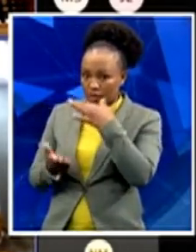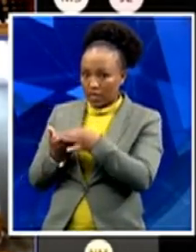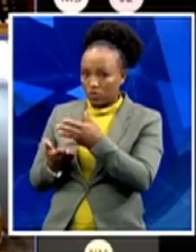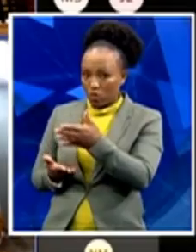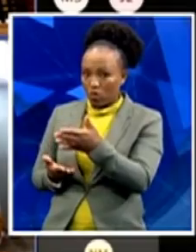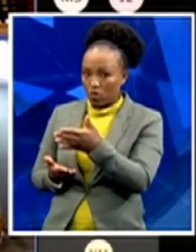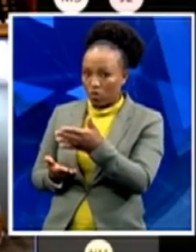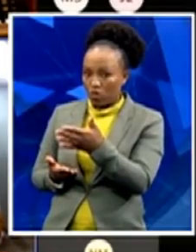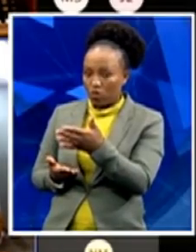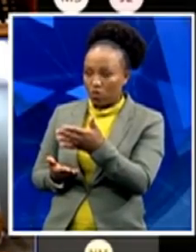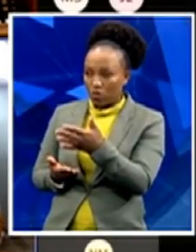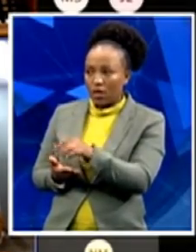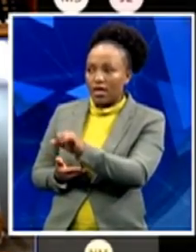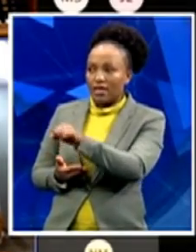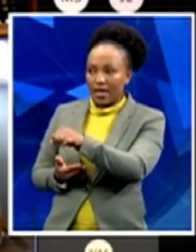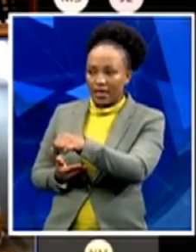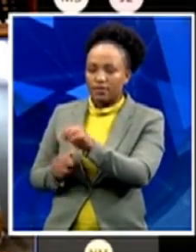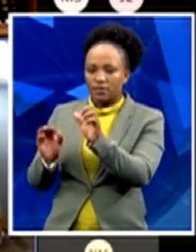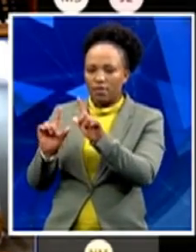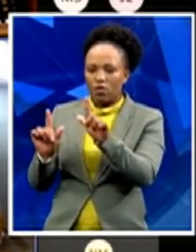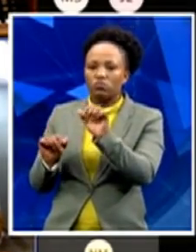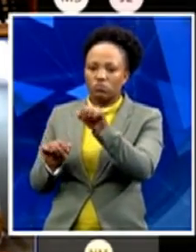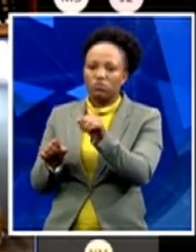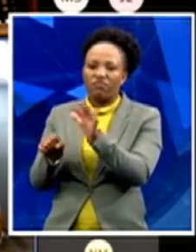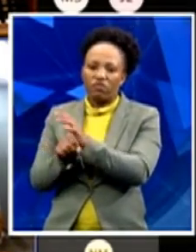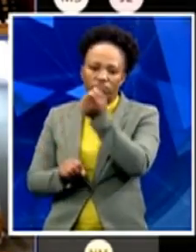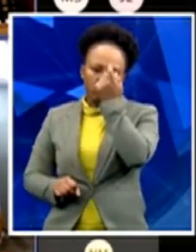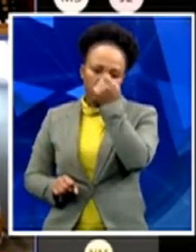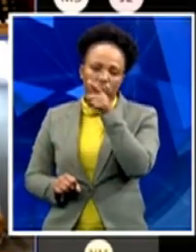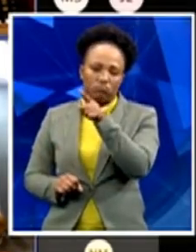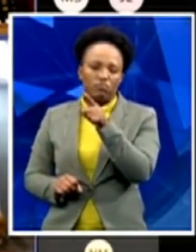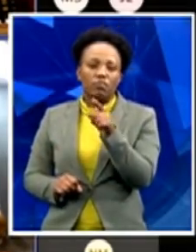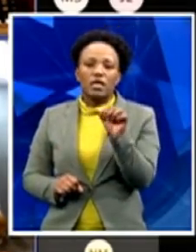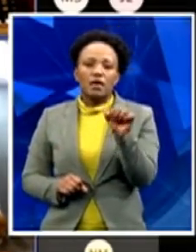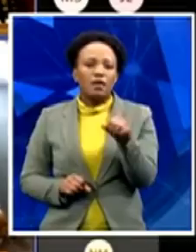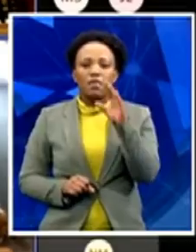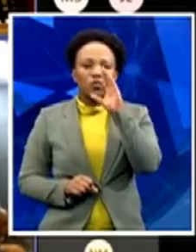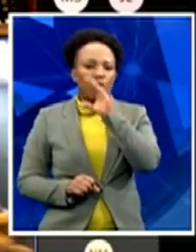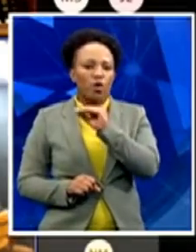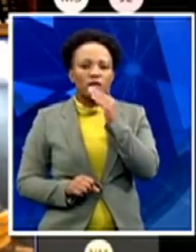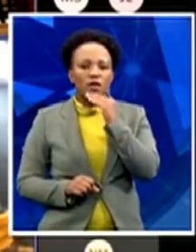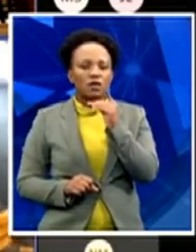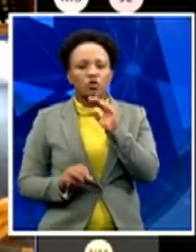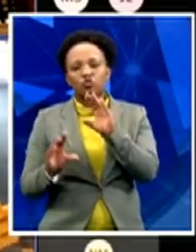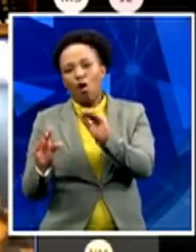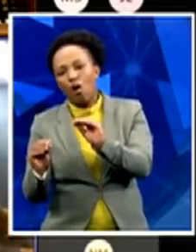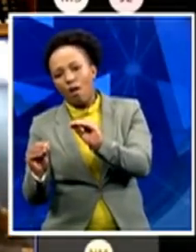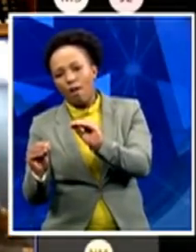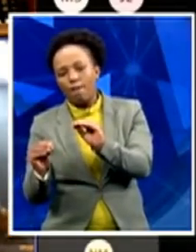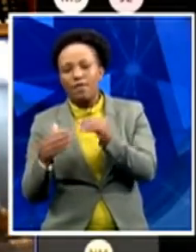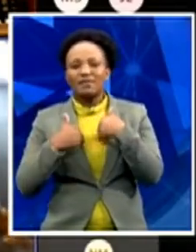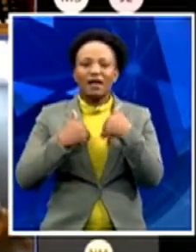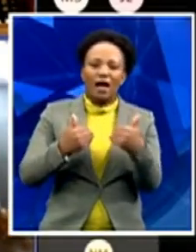So, yes, as far as, no, I'm not talking about stop, start, and then replies and so on, because that will waste time. I was simply saying in terms